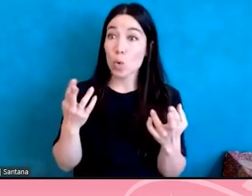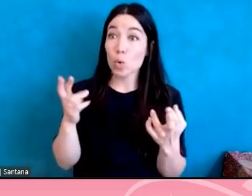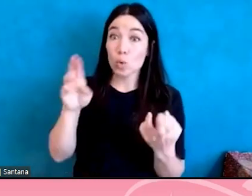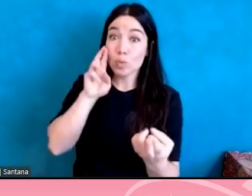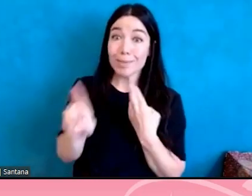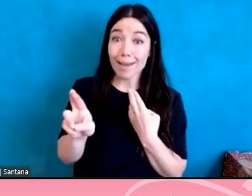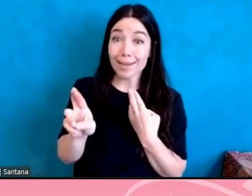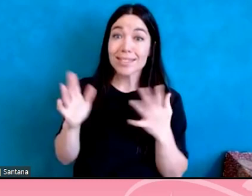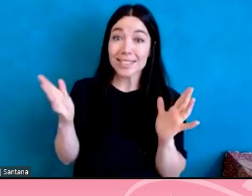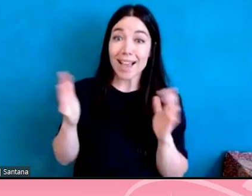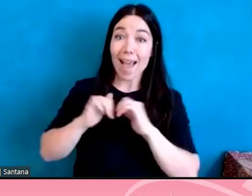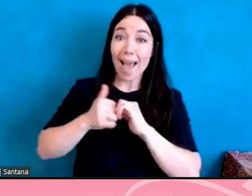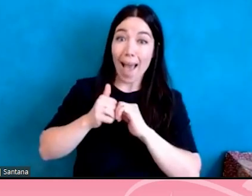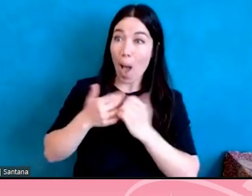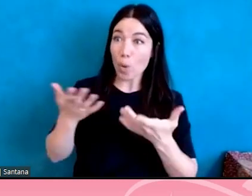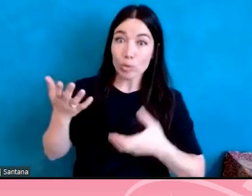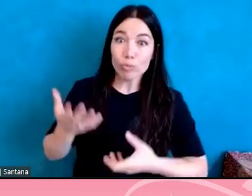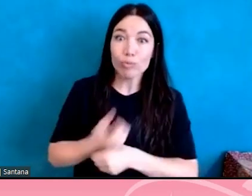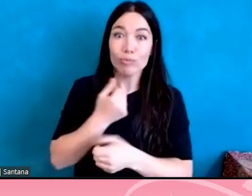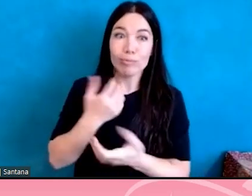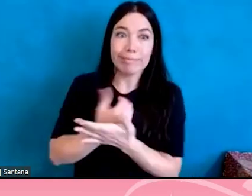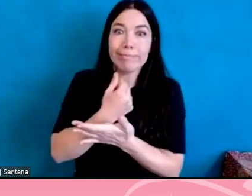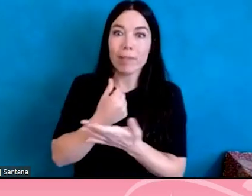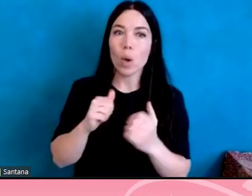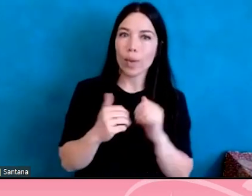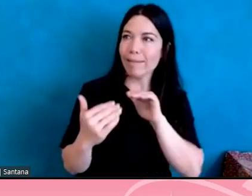fair and culturally sensitive interactions.